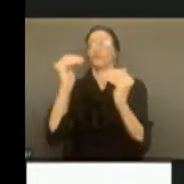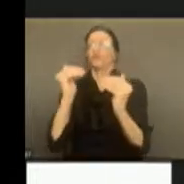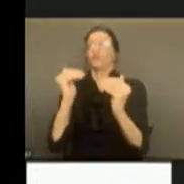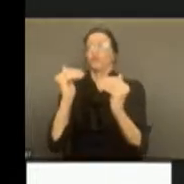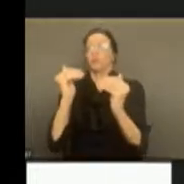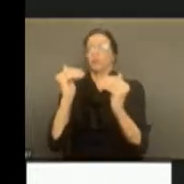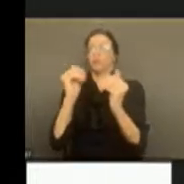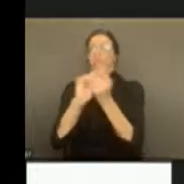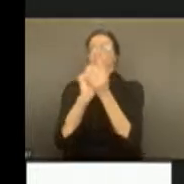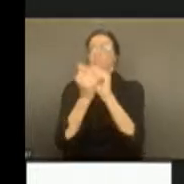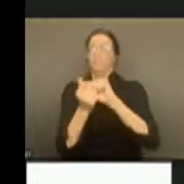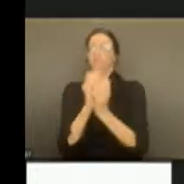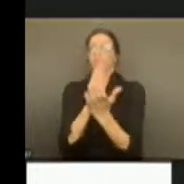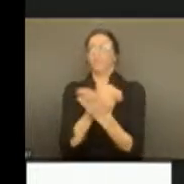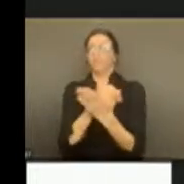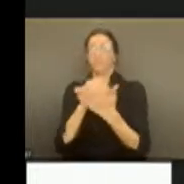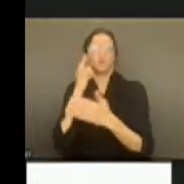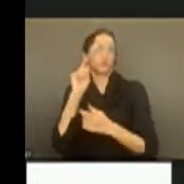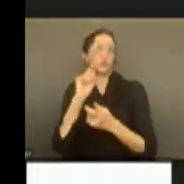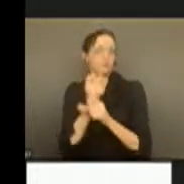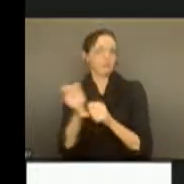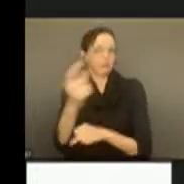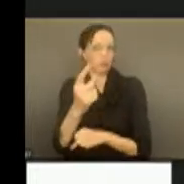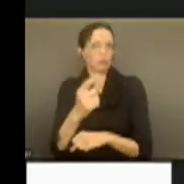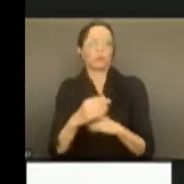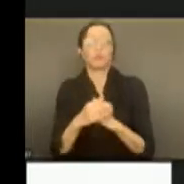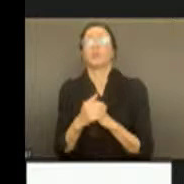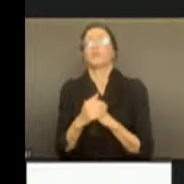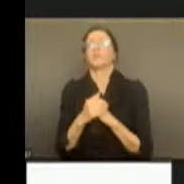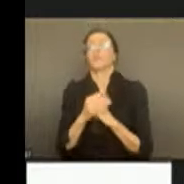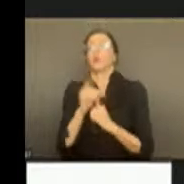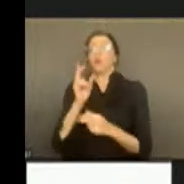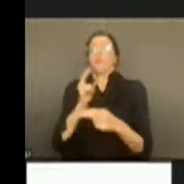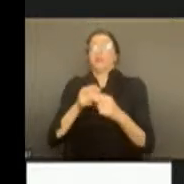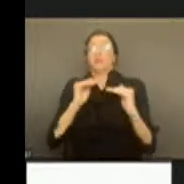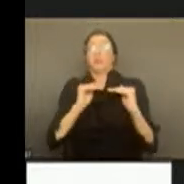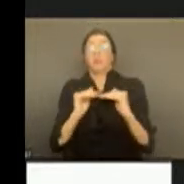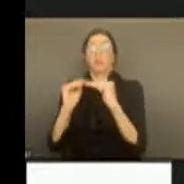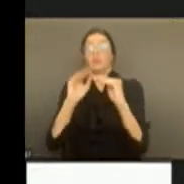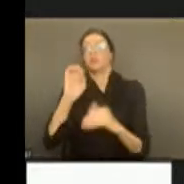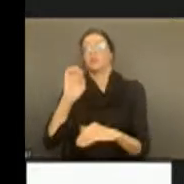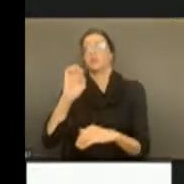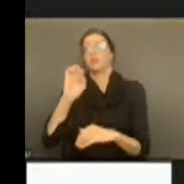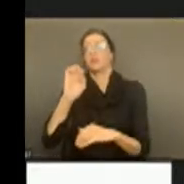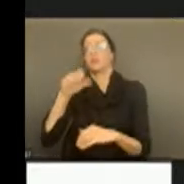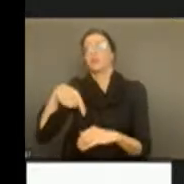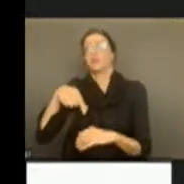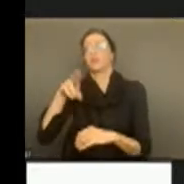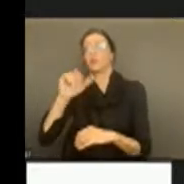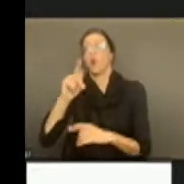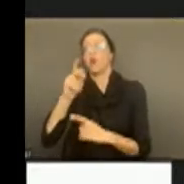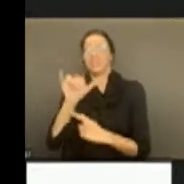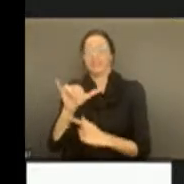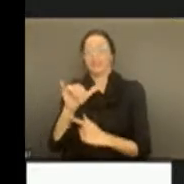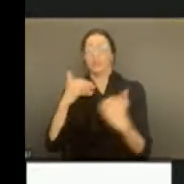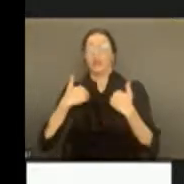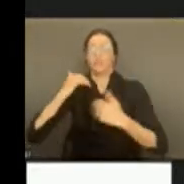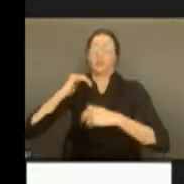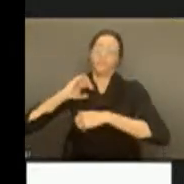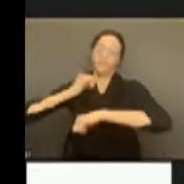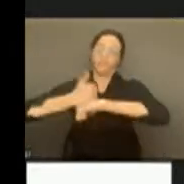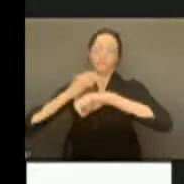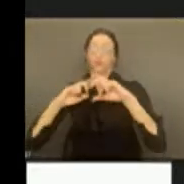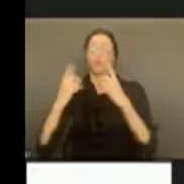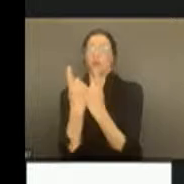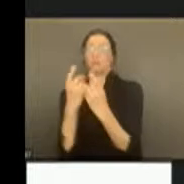You mentioned equality. There is an establishment of an office within the mayor's office for equality and inclusion. That's